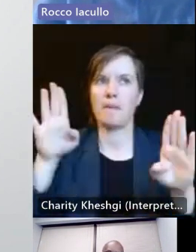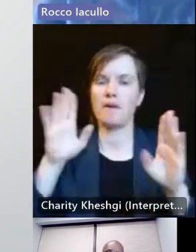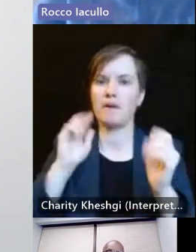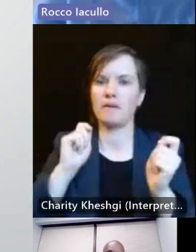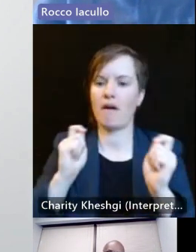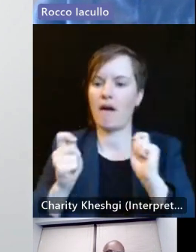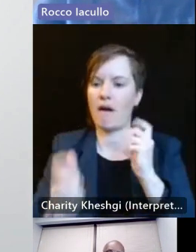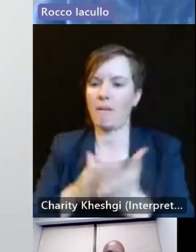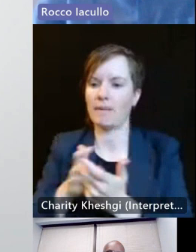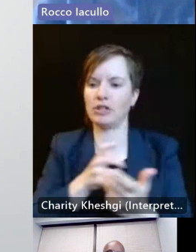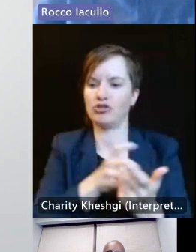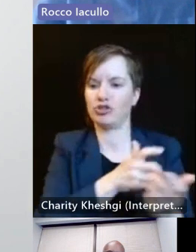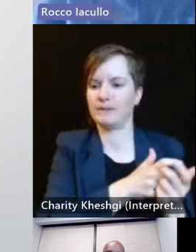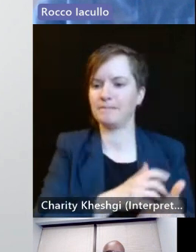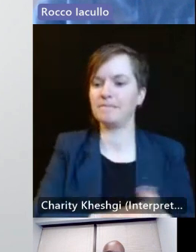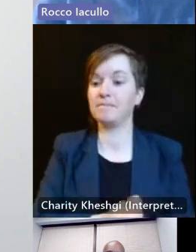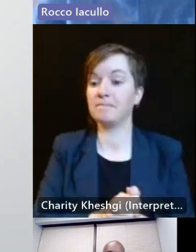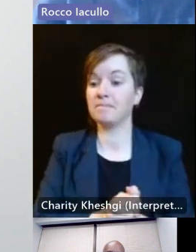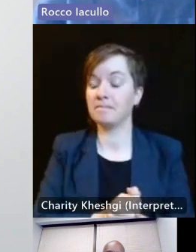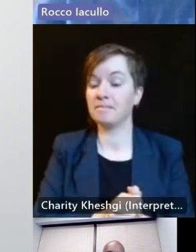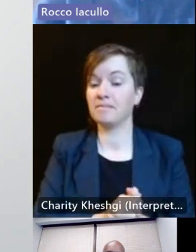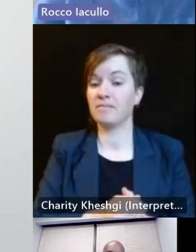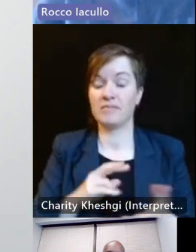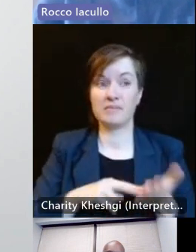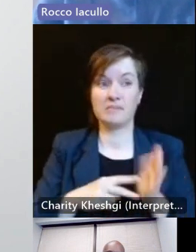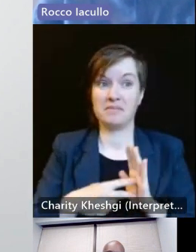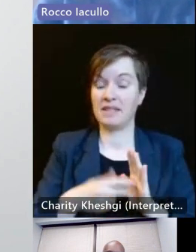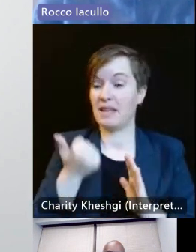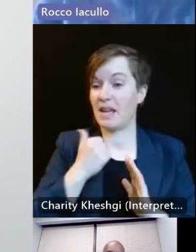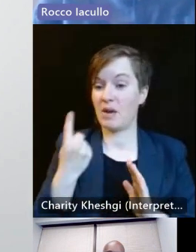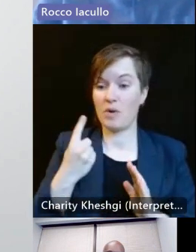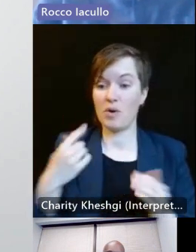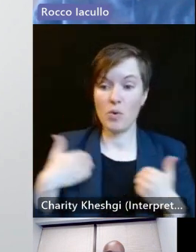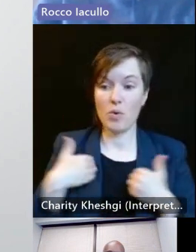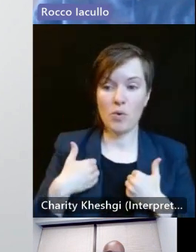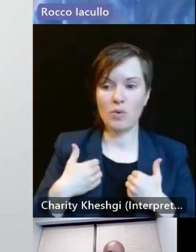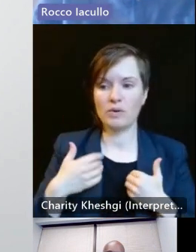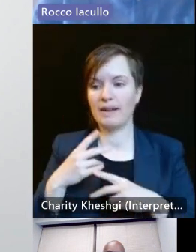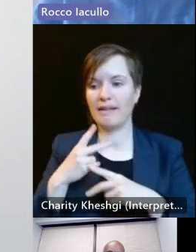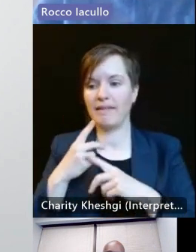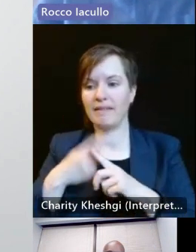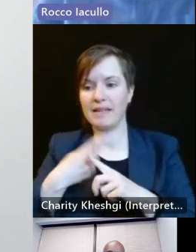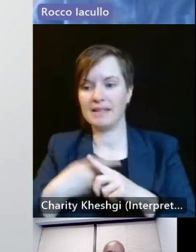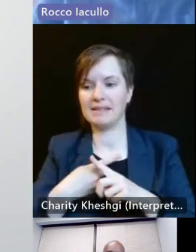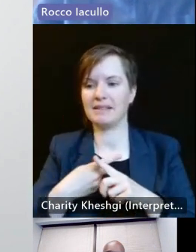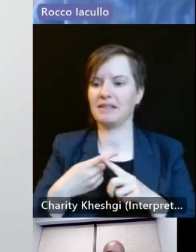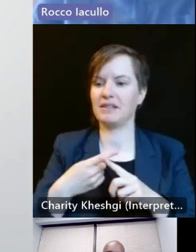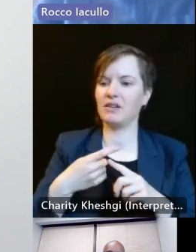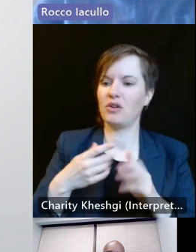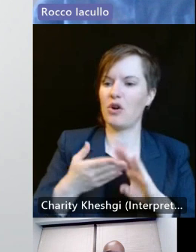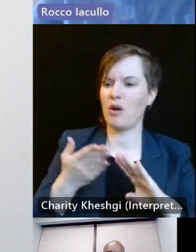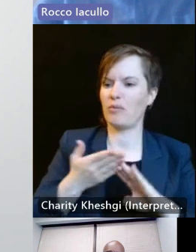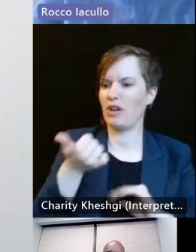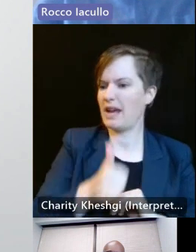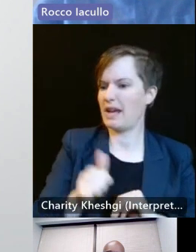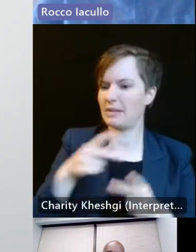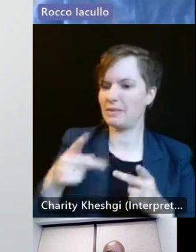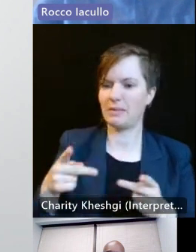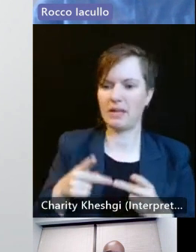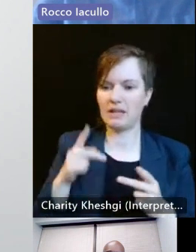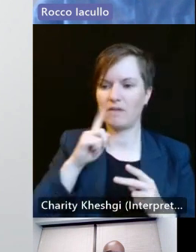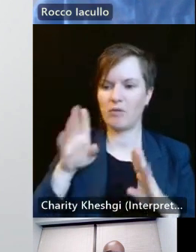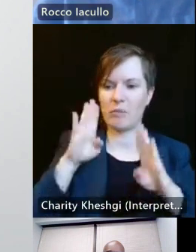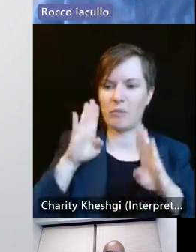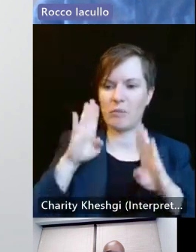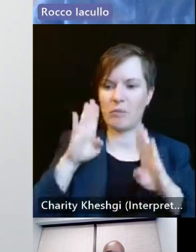leases to, or operates any place of public accommodation. The